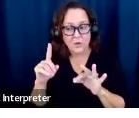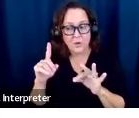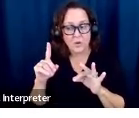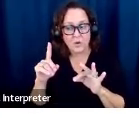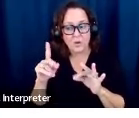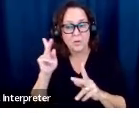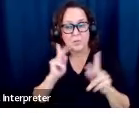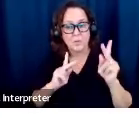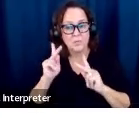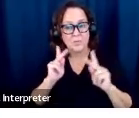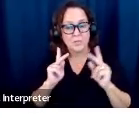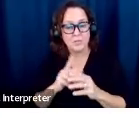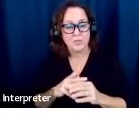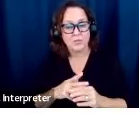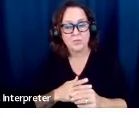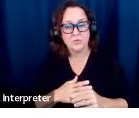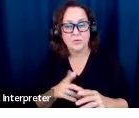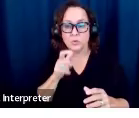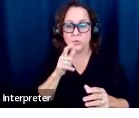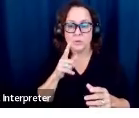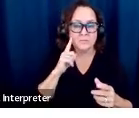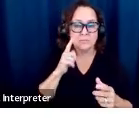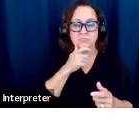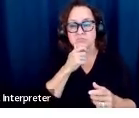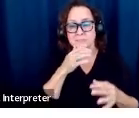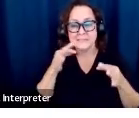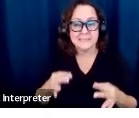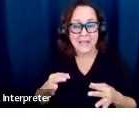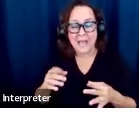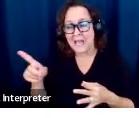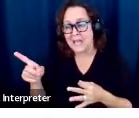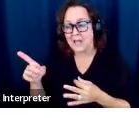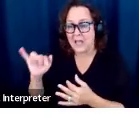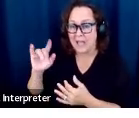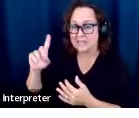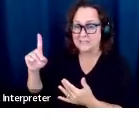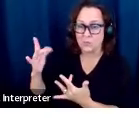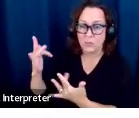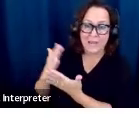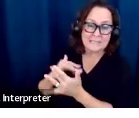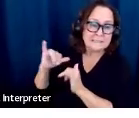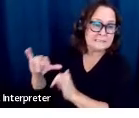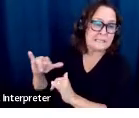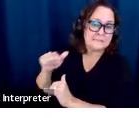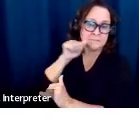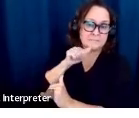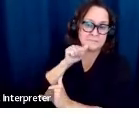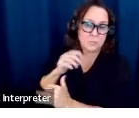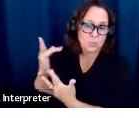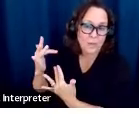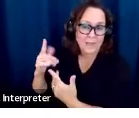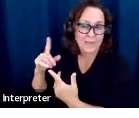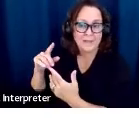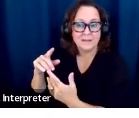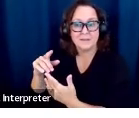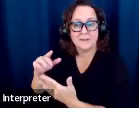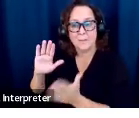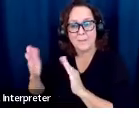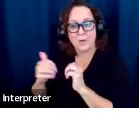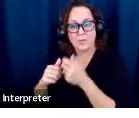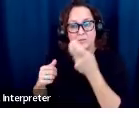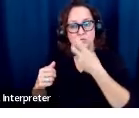recommendations for people, deciding whether they should continue staying on the IDD waitlist versus switching over to the